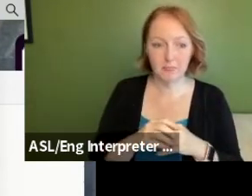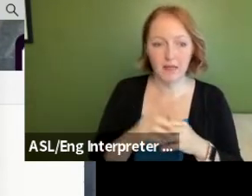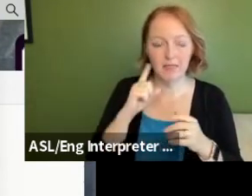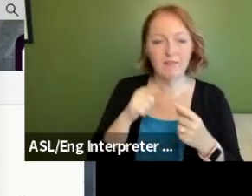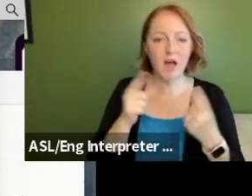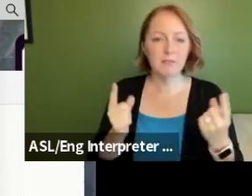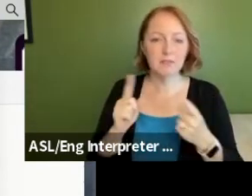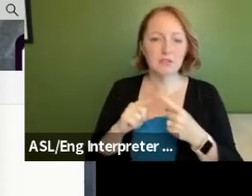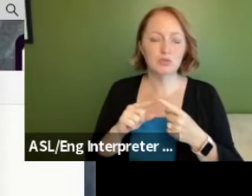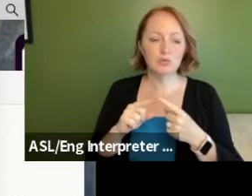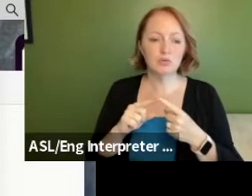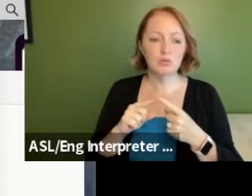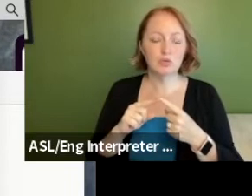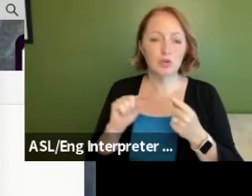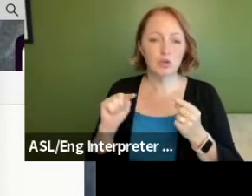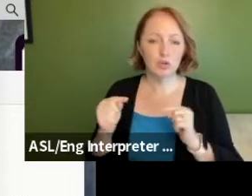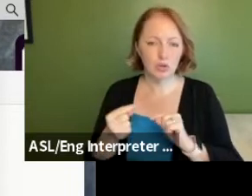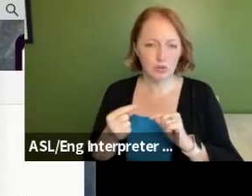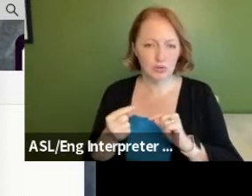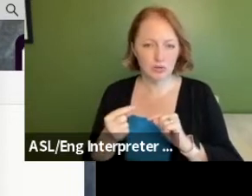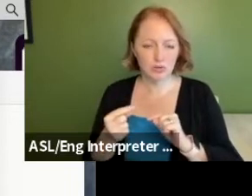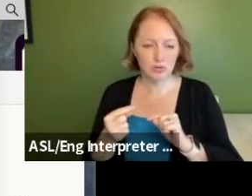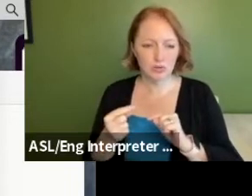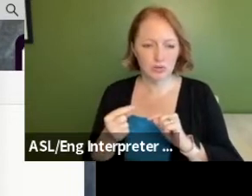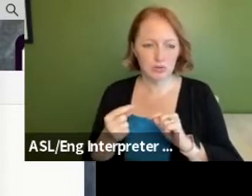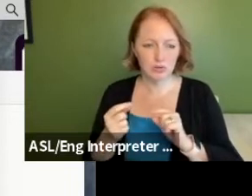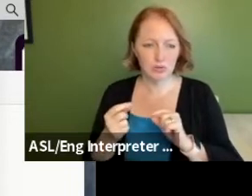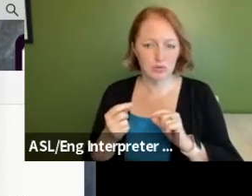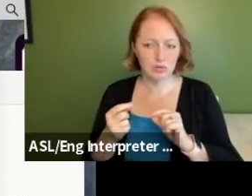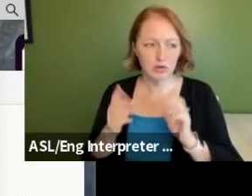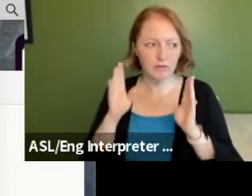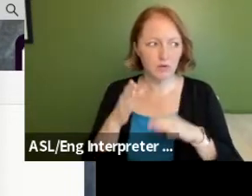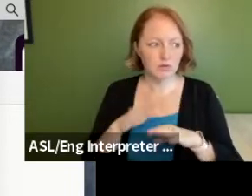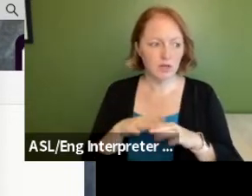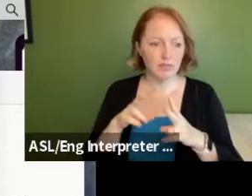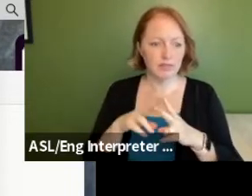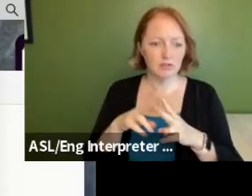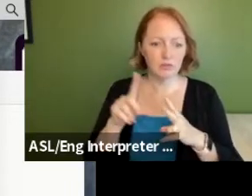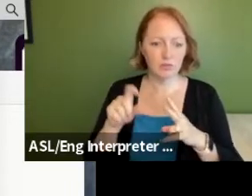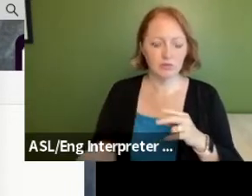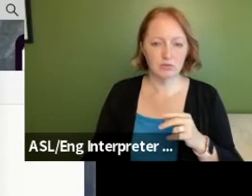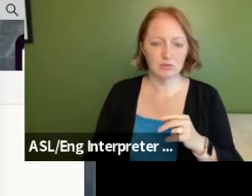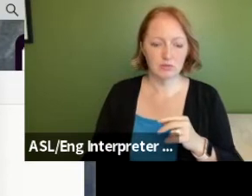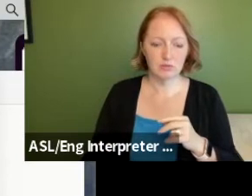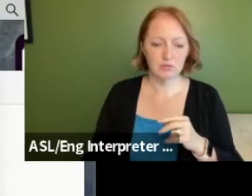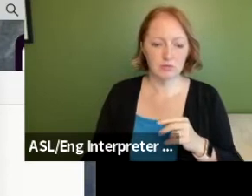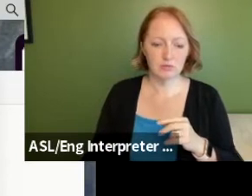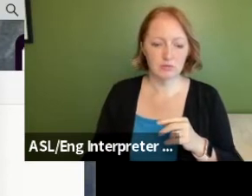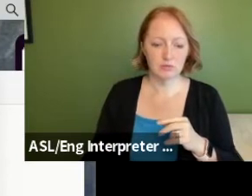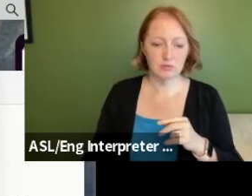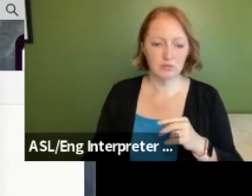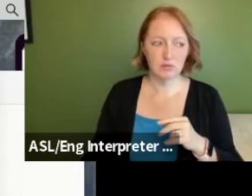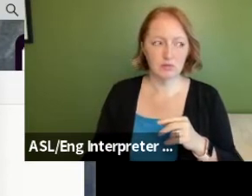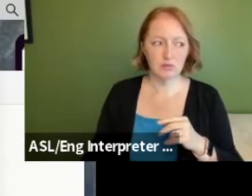mean to be heard now? So we're going to look a little, so I'm going to focus on these two questions here, and also think about